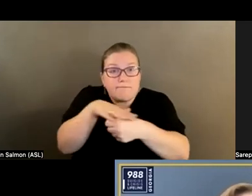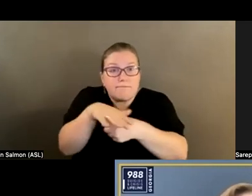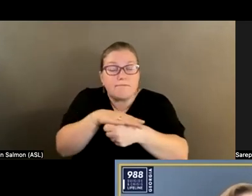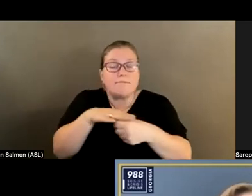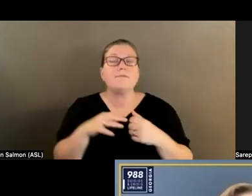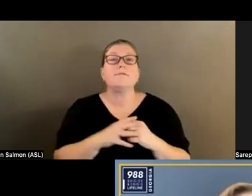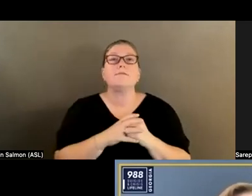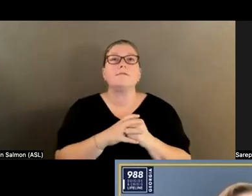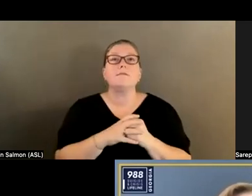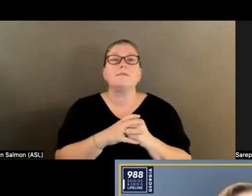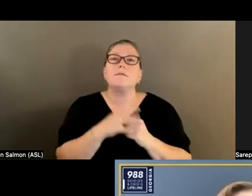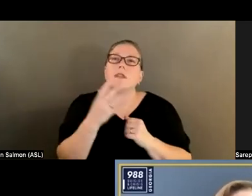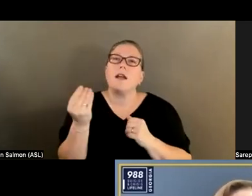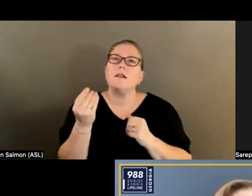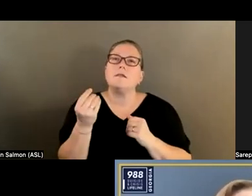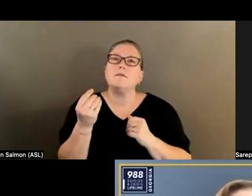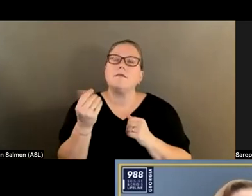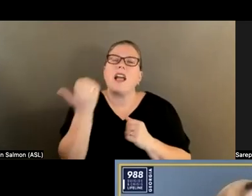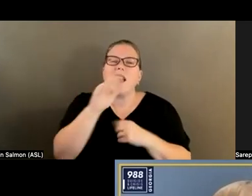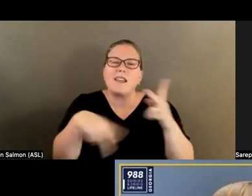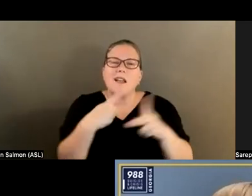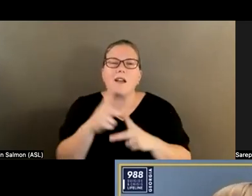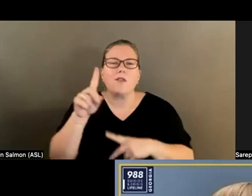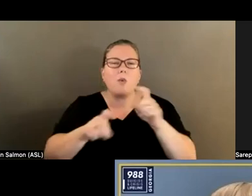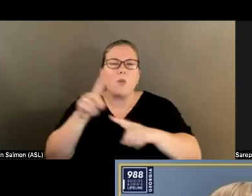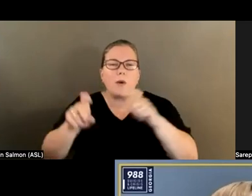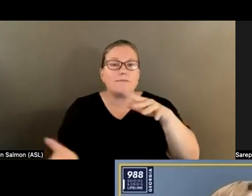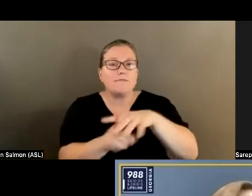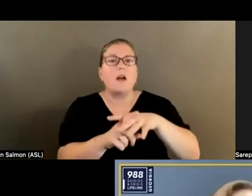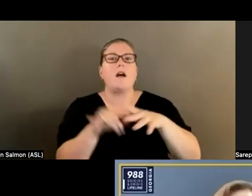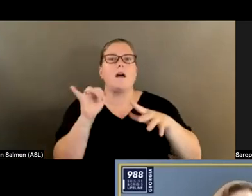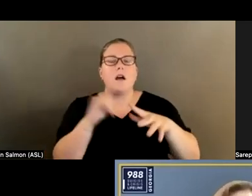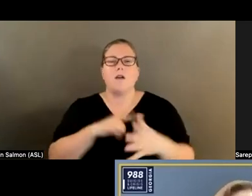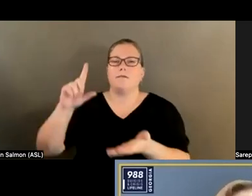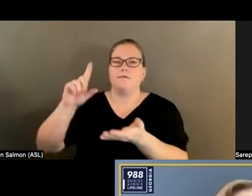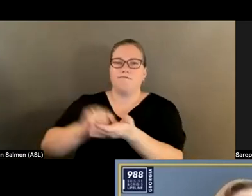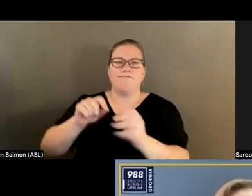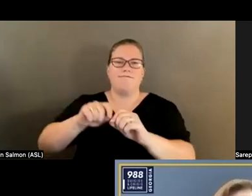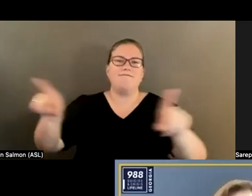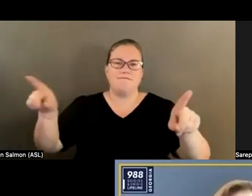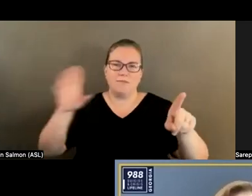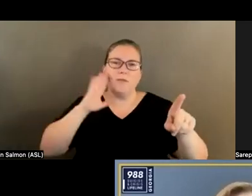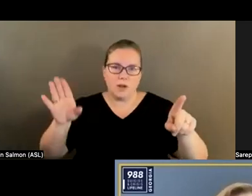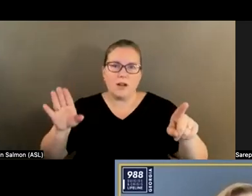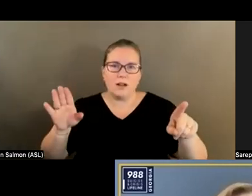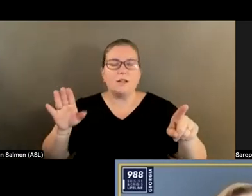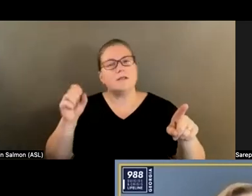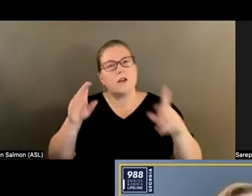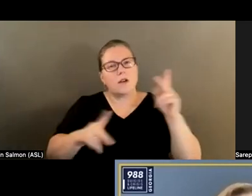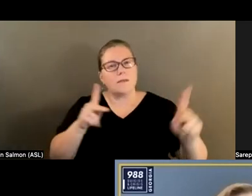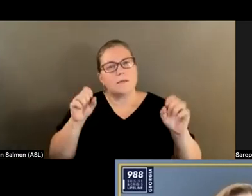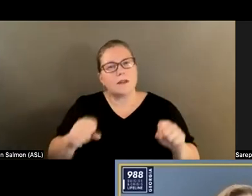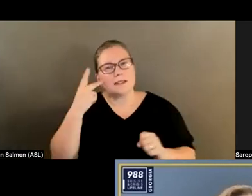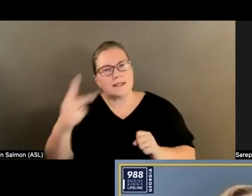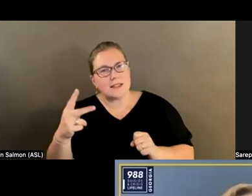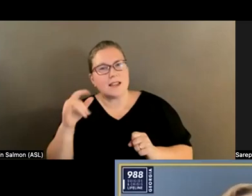to field questions and publish those so that they have some access for individuals who may